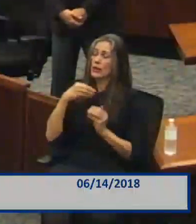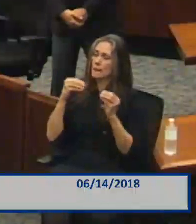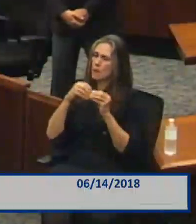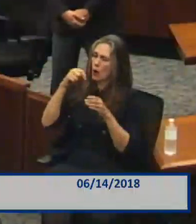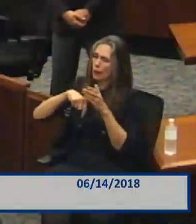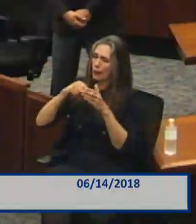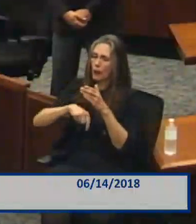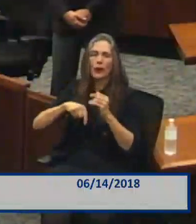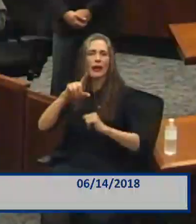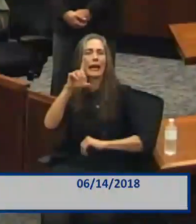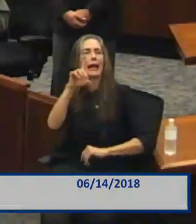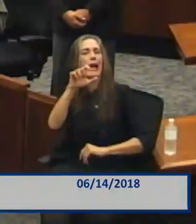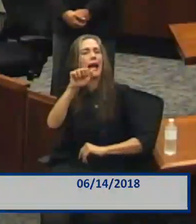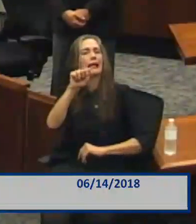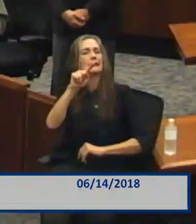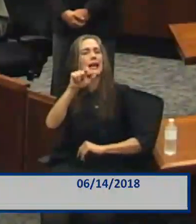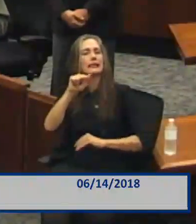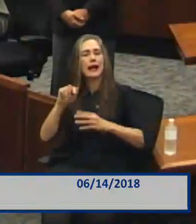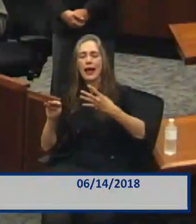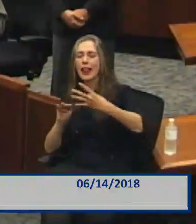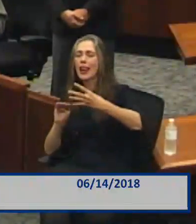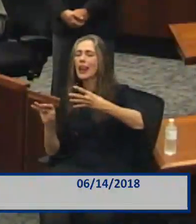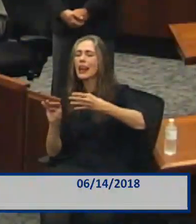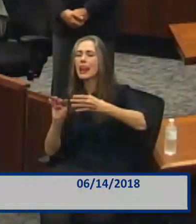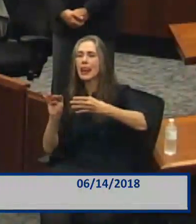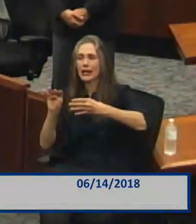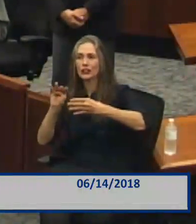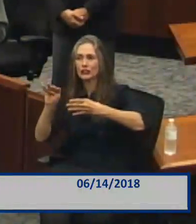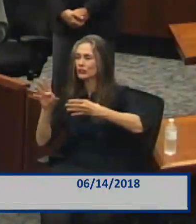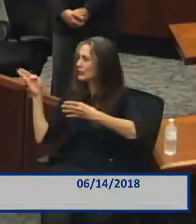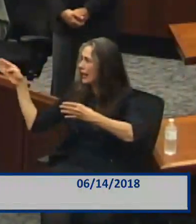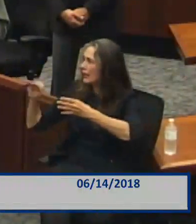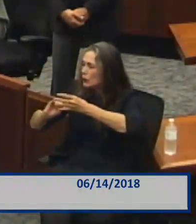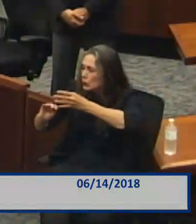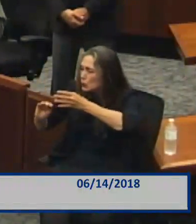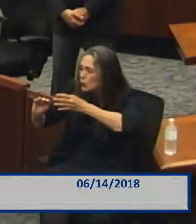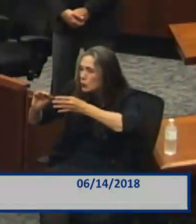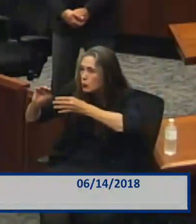ground elevation like was before January 9th?